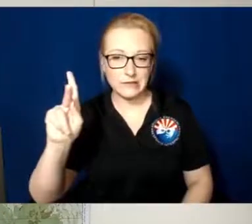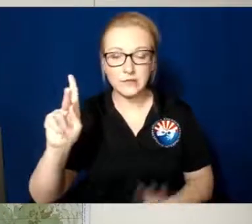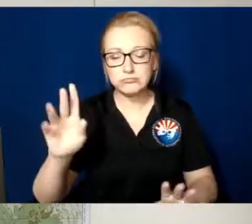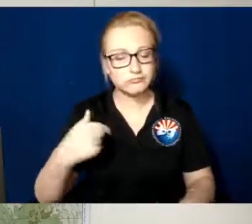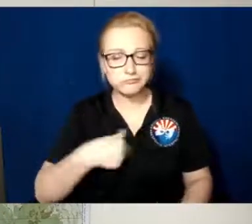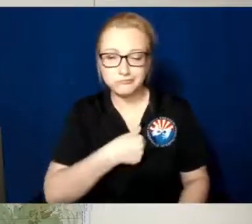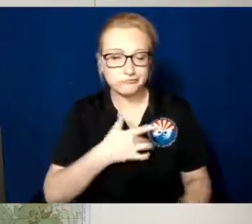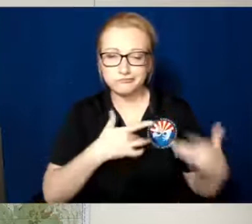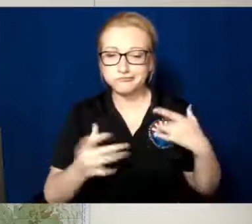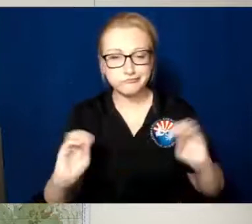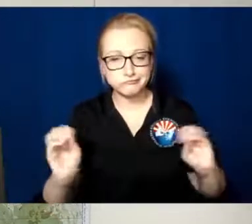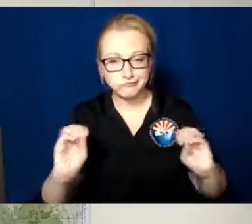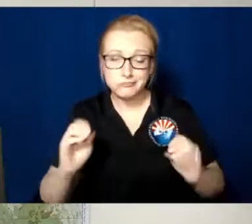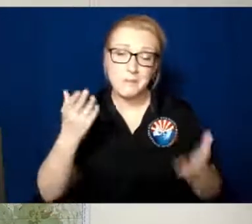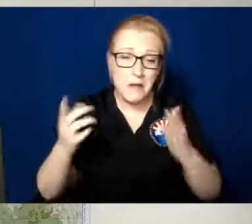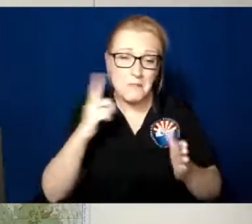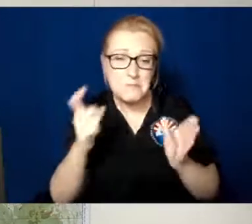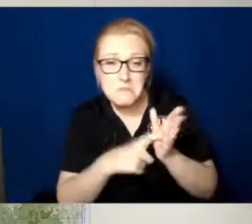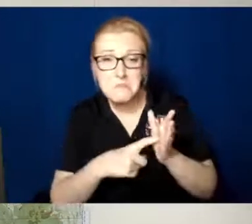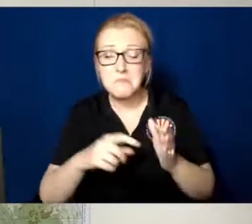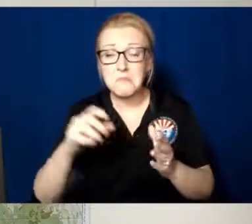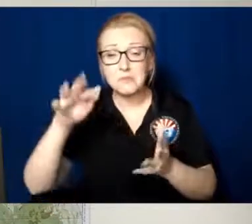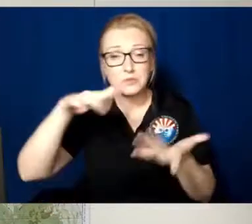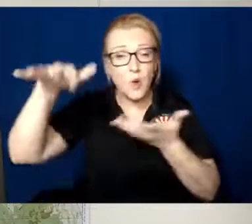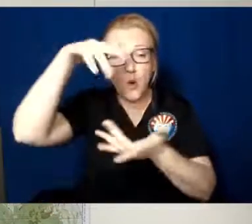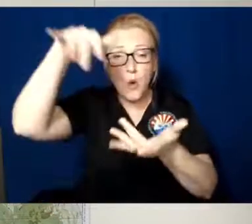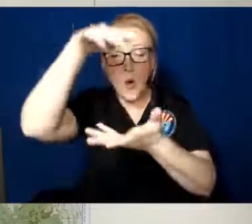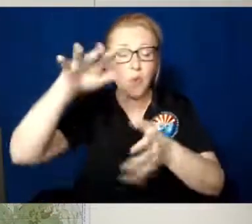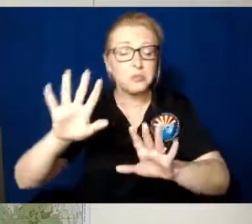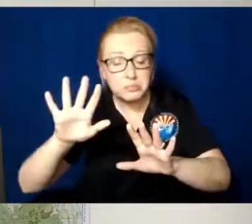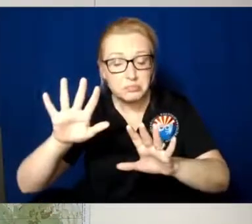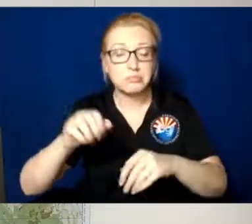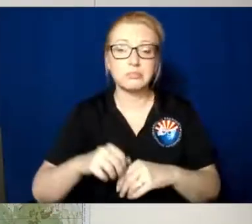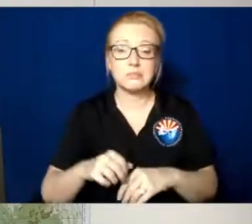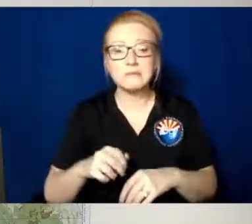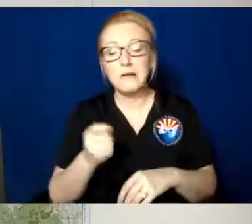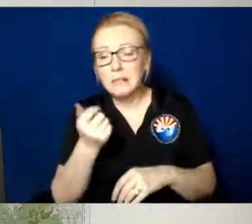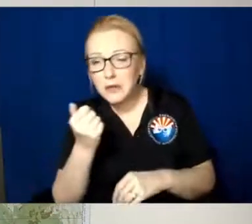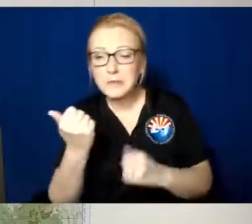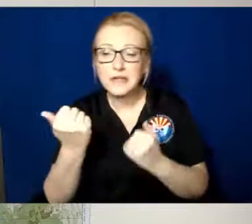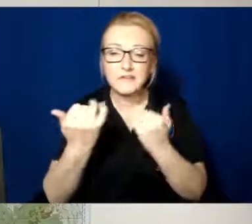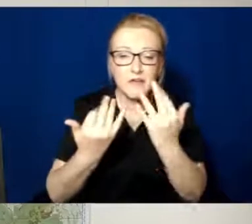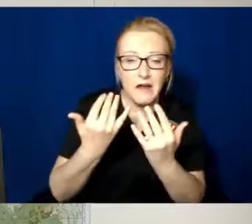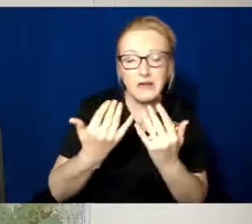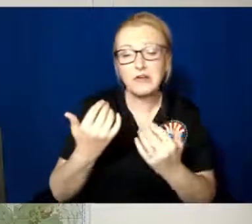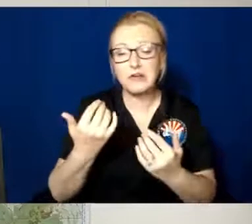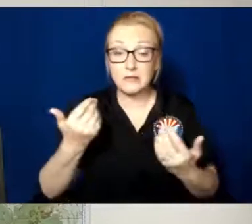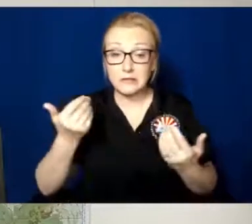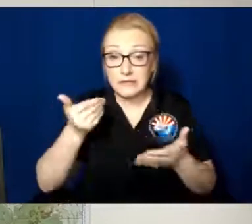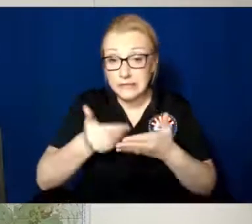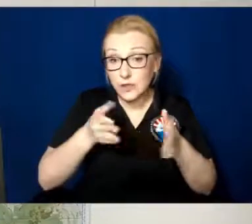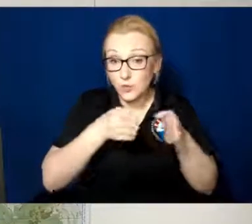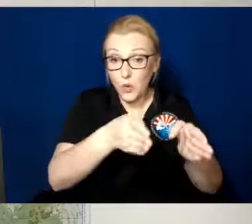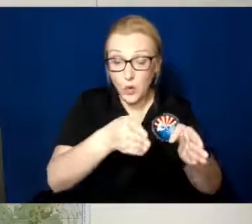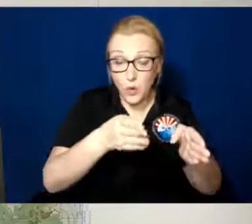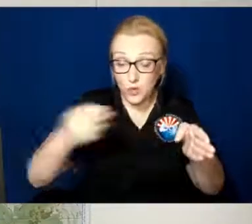area, and we're going to talk about that a little bit more here in a second. But that area there, we've got a little bit of smoke, a little bit of fire backing down to some roads. Have